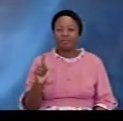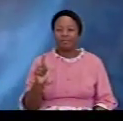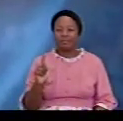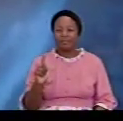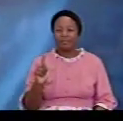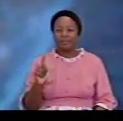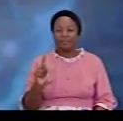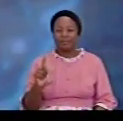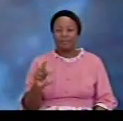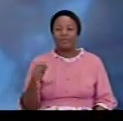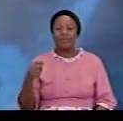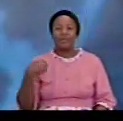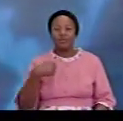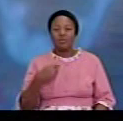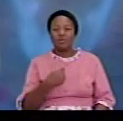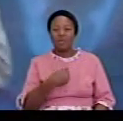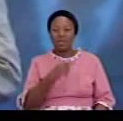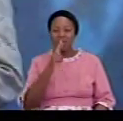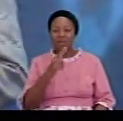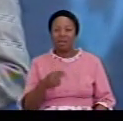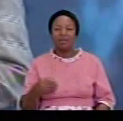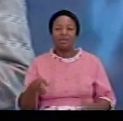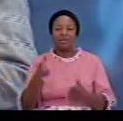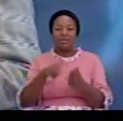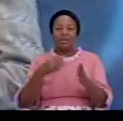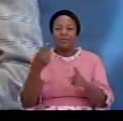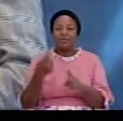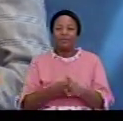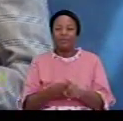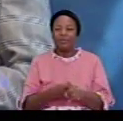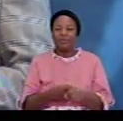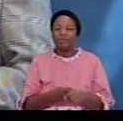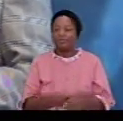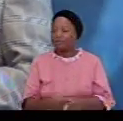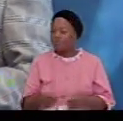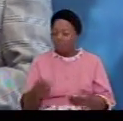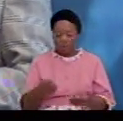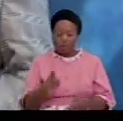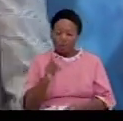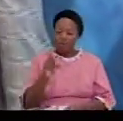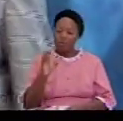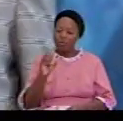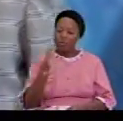We're reading from Psalm 103, verse 1.